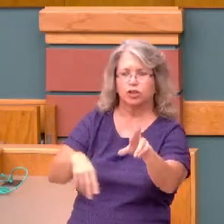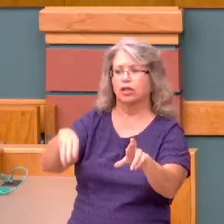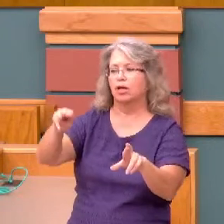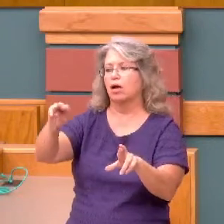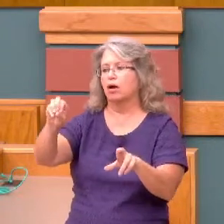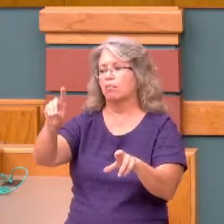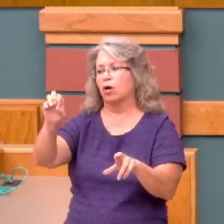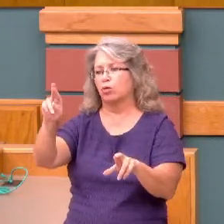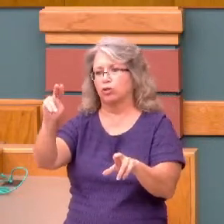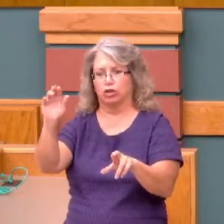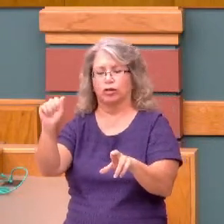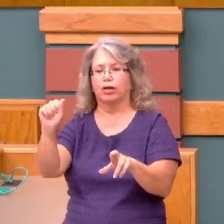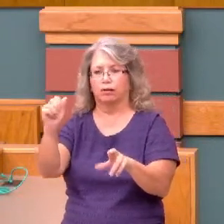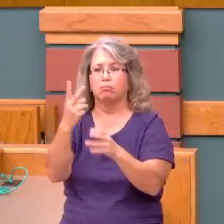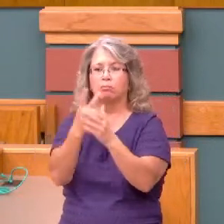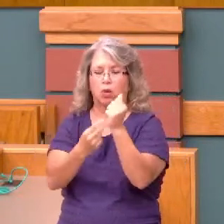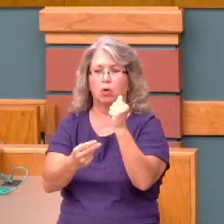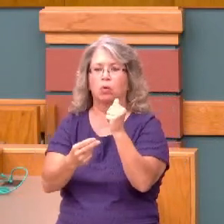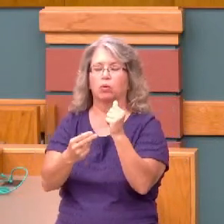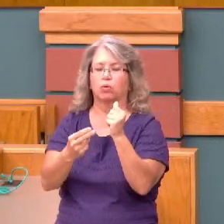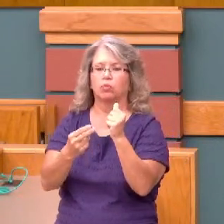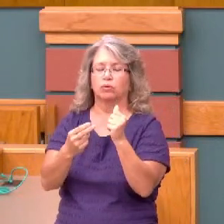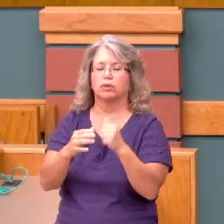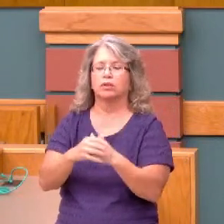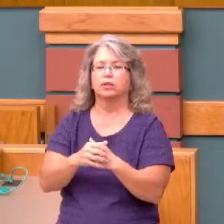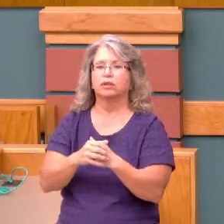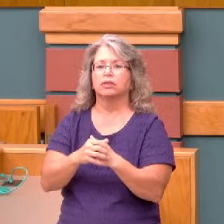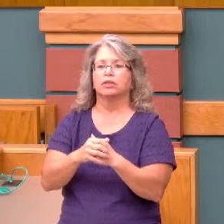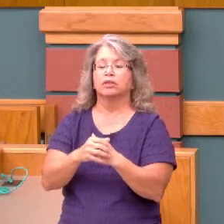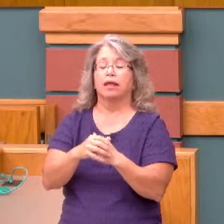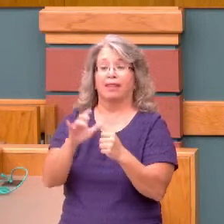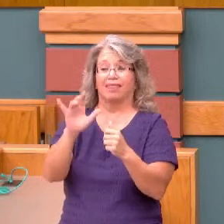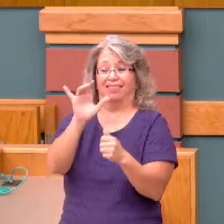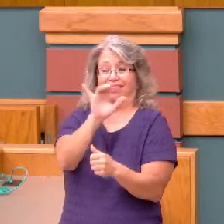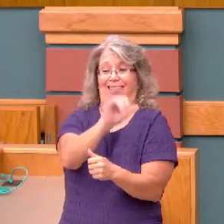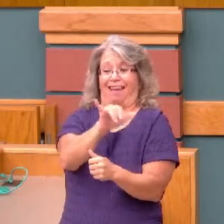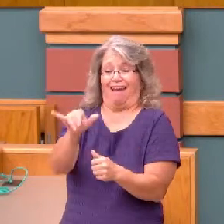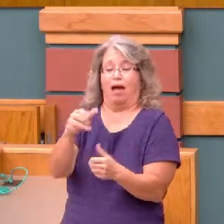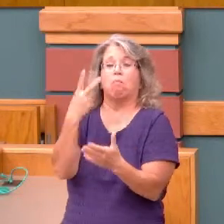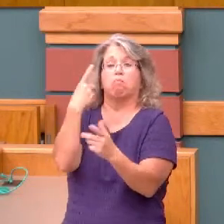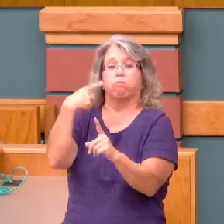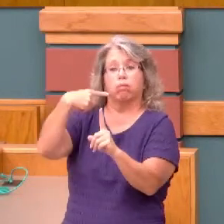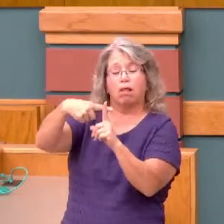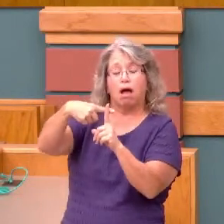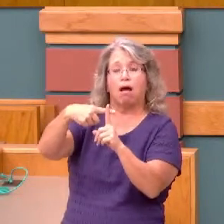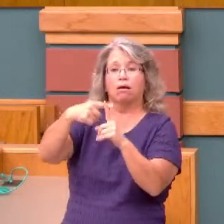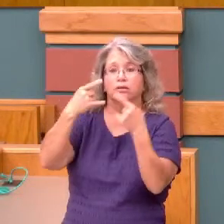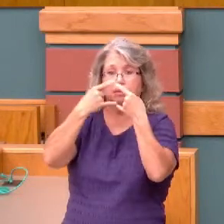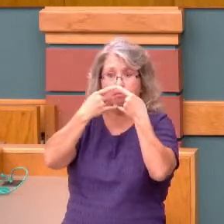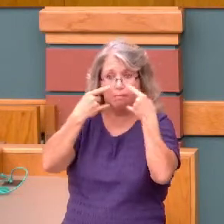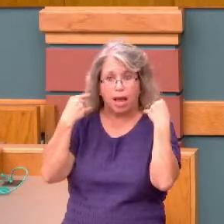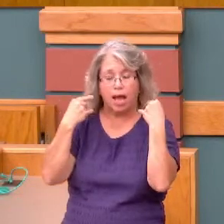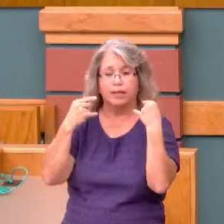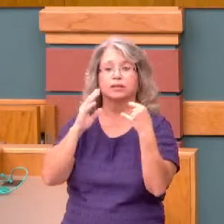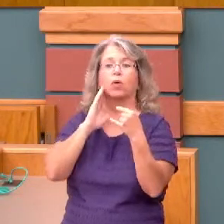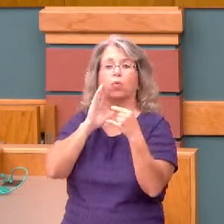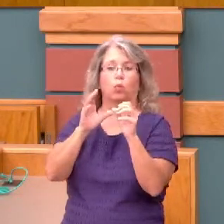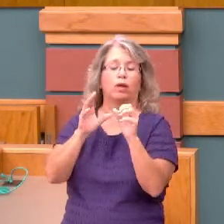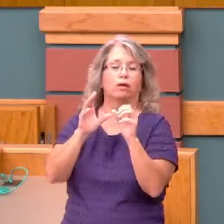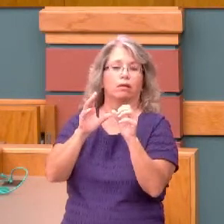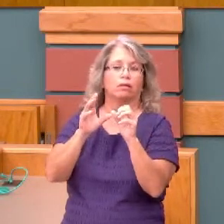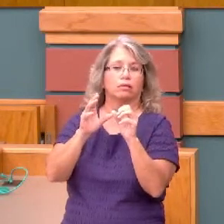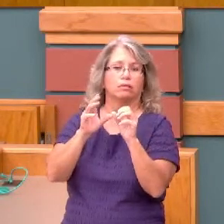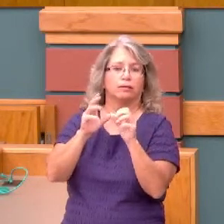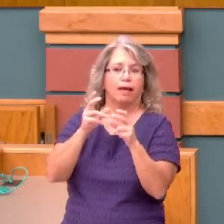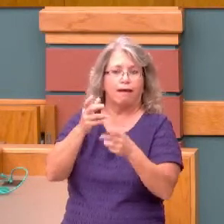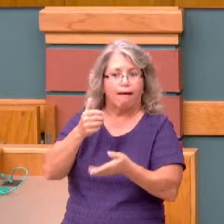vaccination, along with mask wearing, will help to save lives in our community, and I encourage all residents to do both and